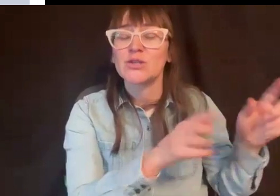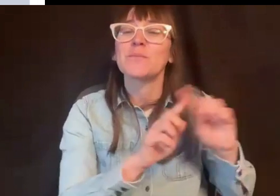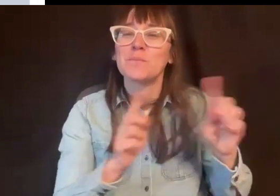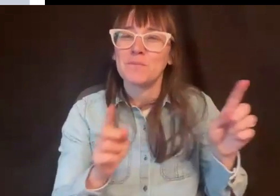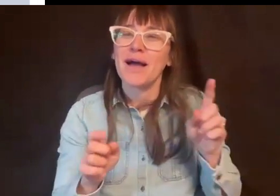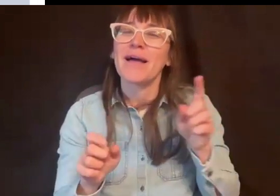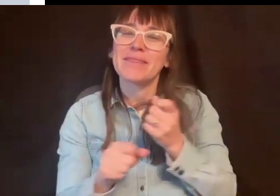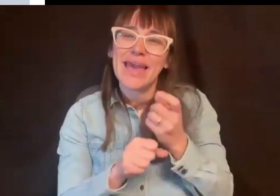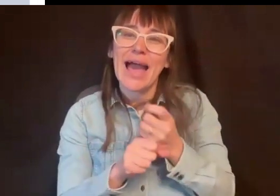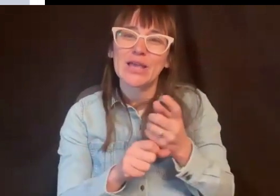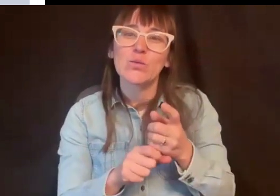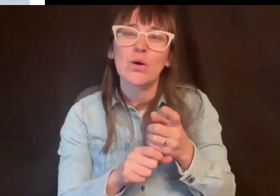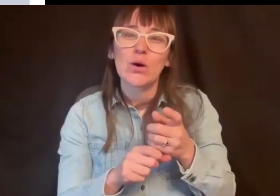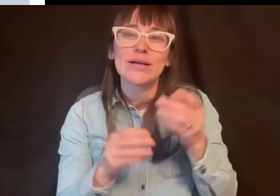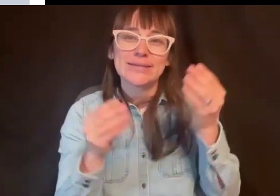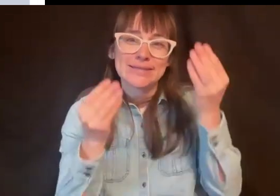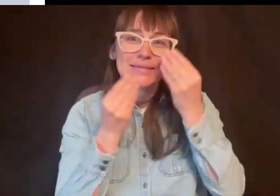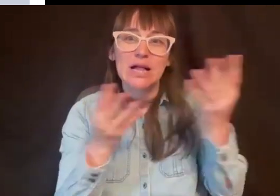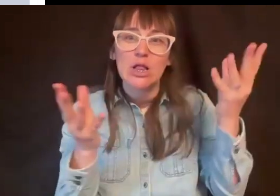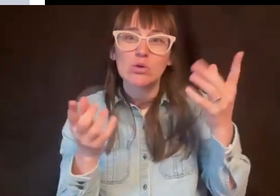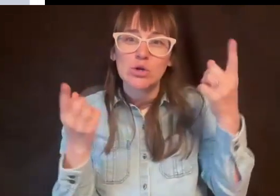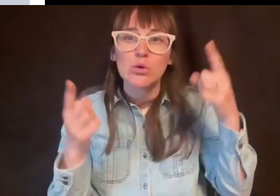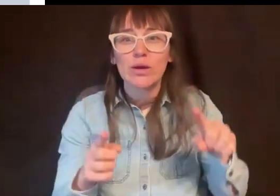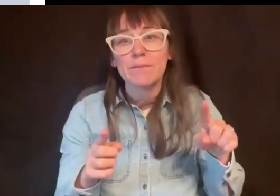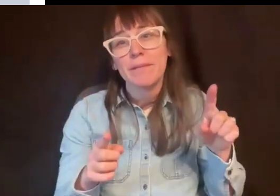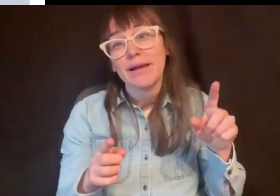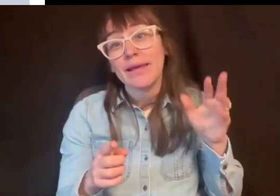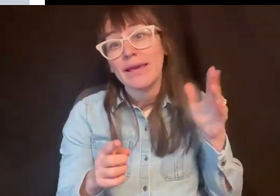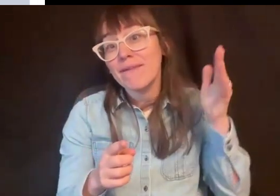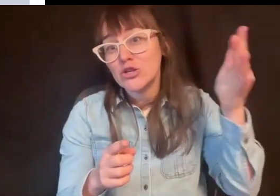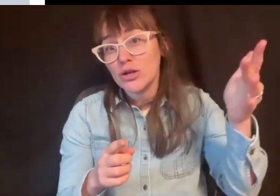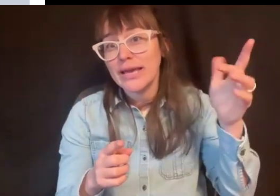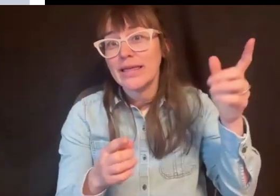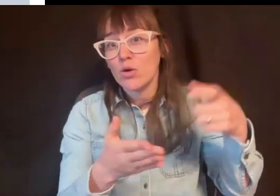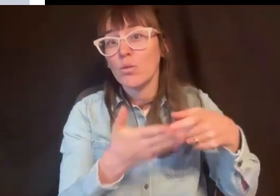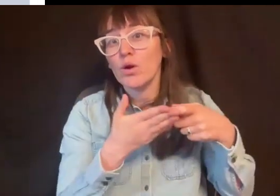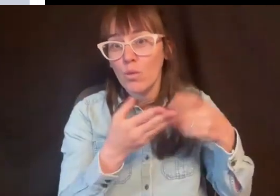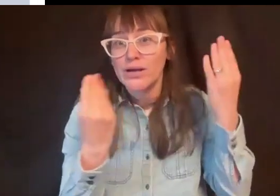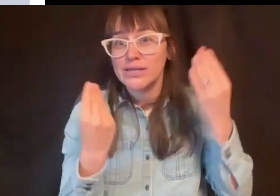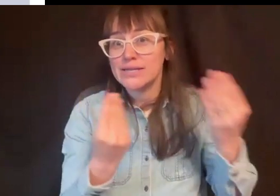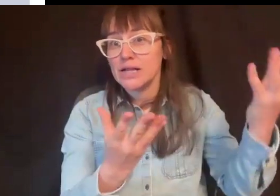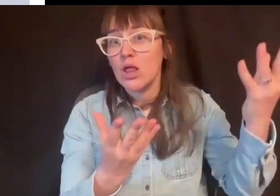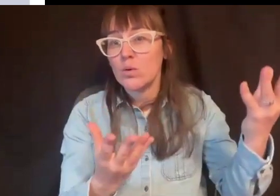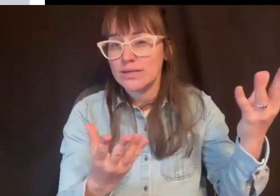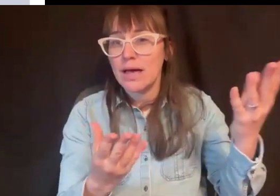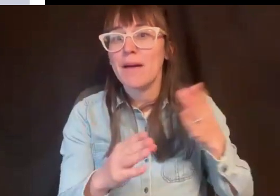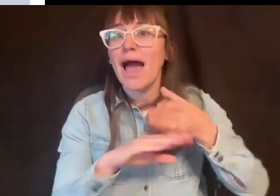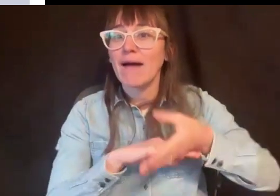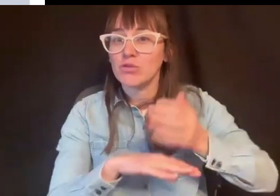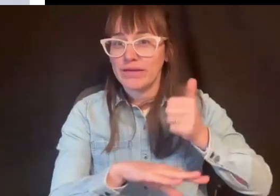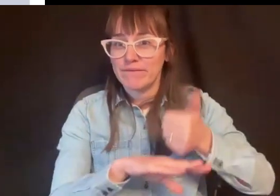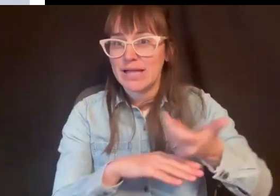agreement, ultimately on an annual basis, they'll be required to disclose the identity after the establishment.